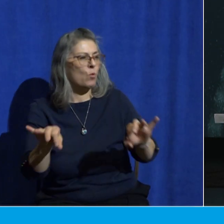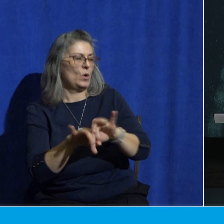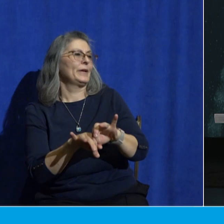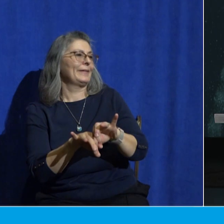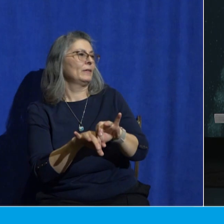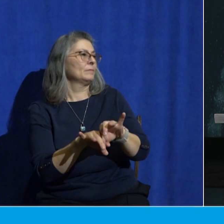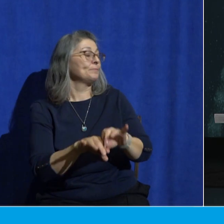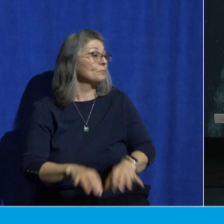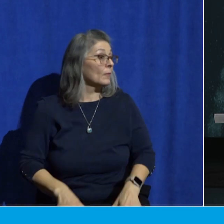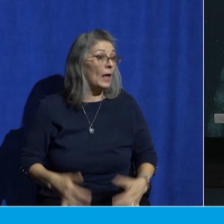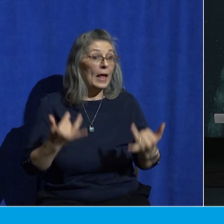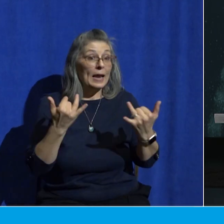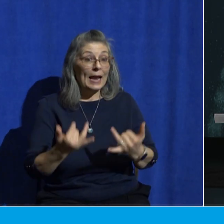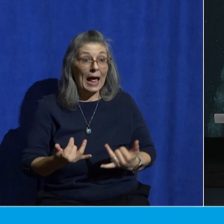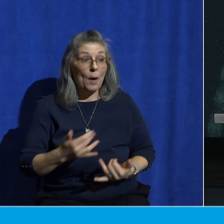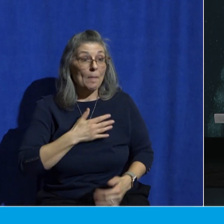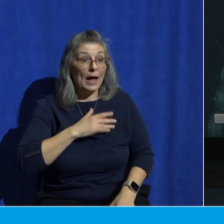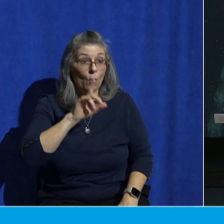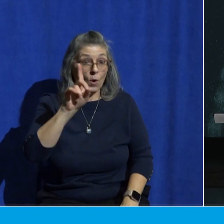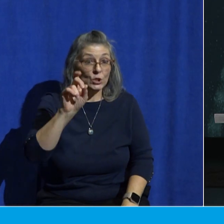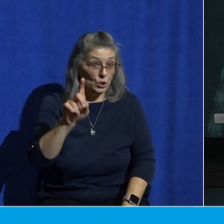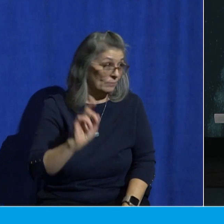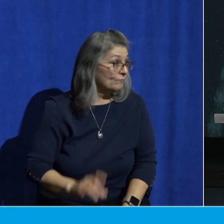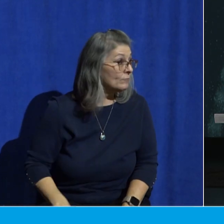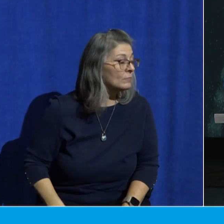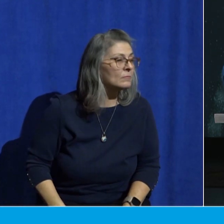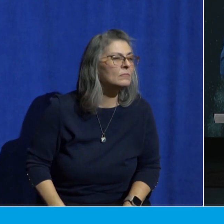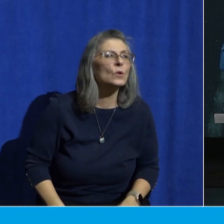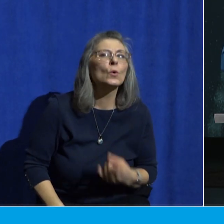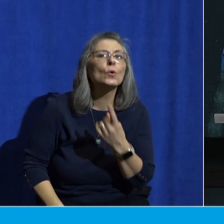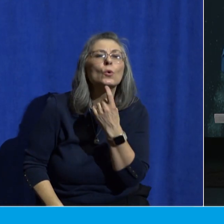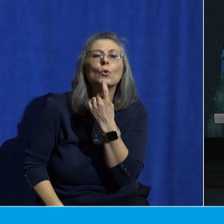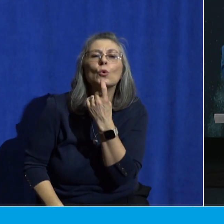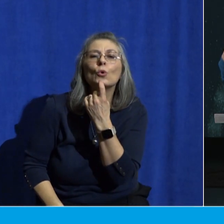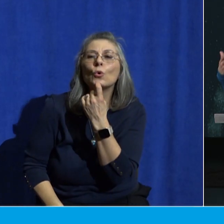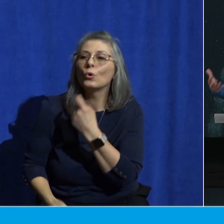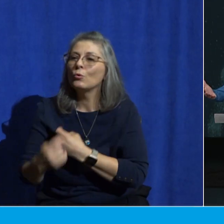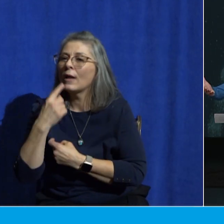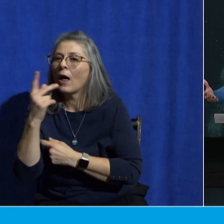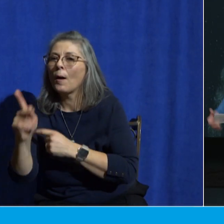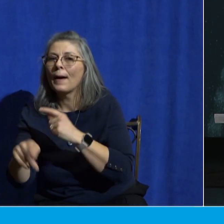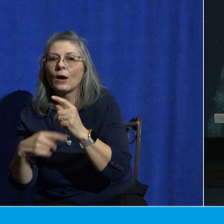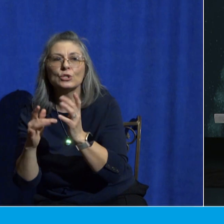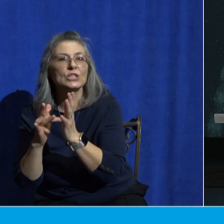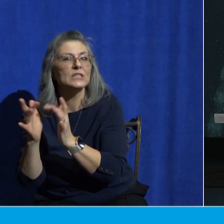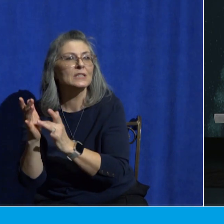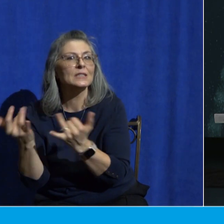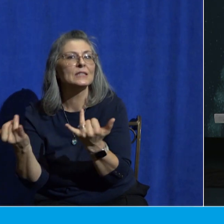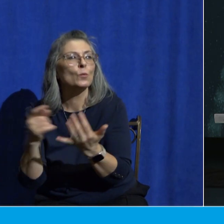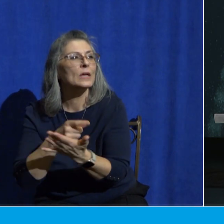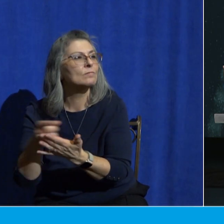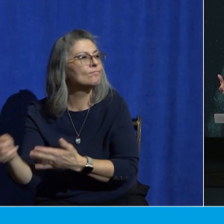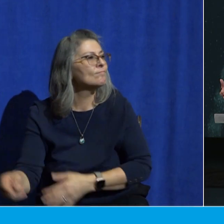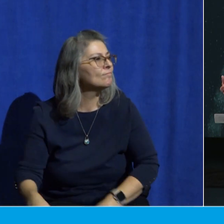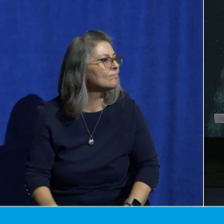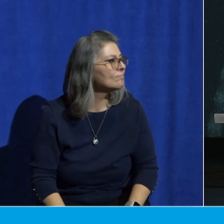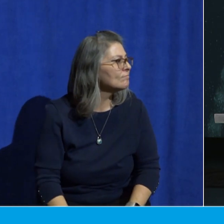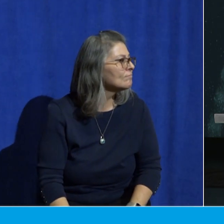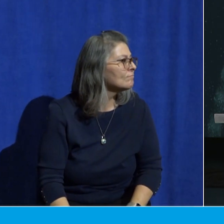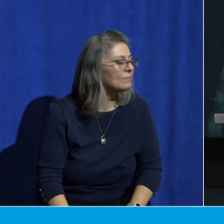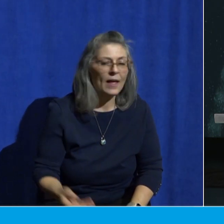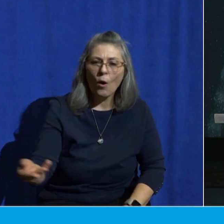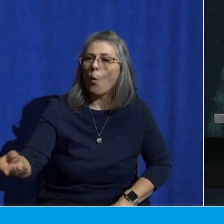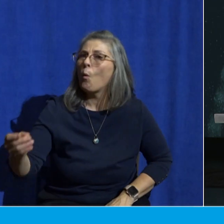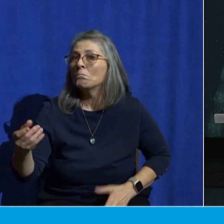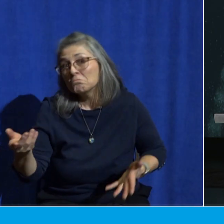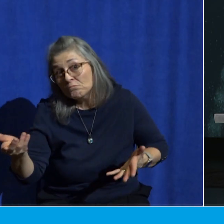Amen. Which leads to the question, who will you share Jesus with this week or invite to come with